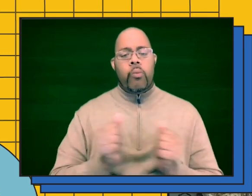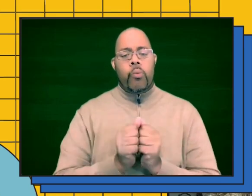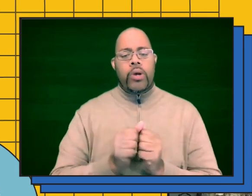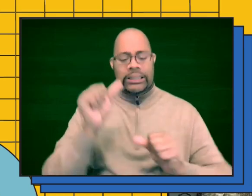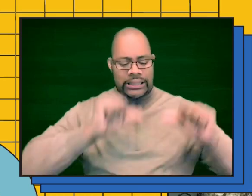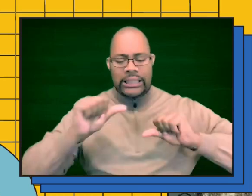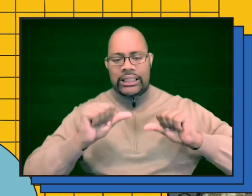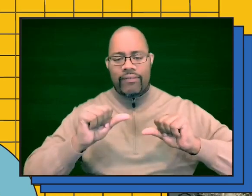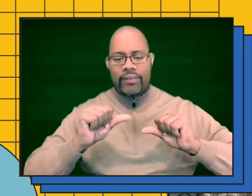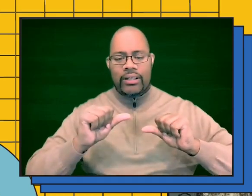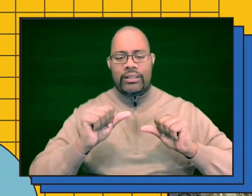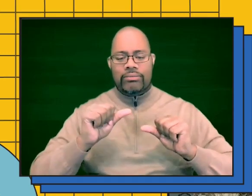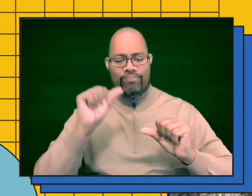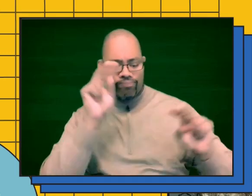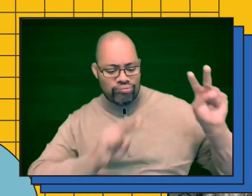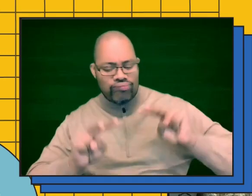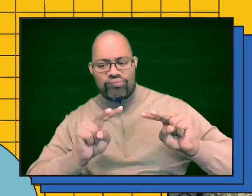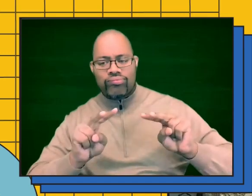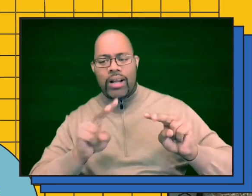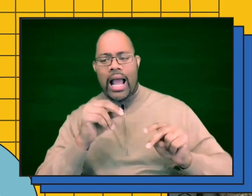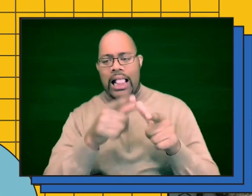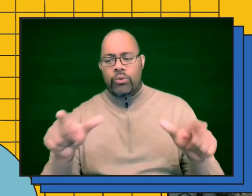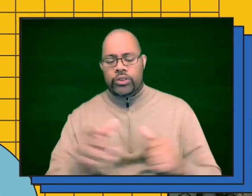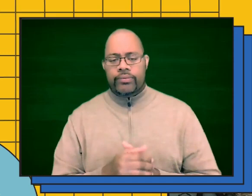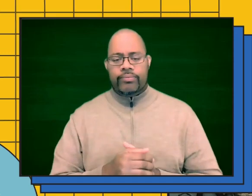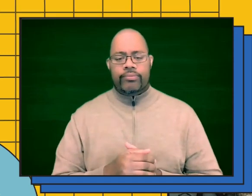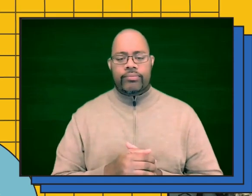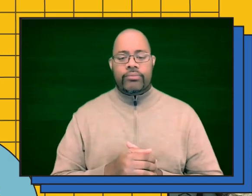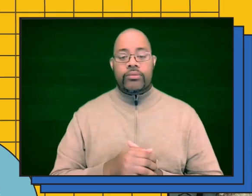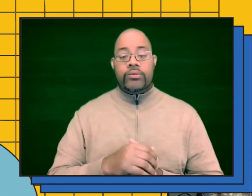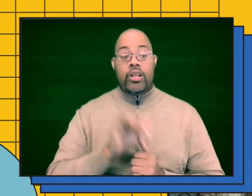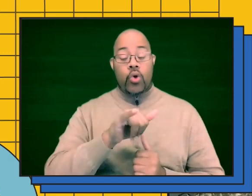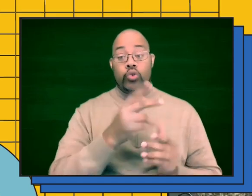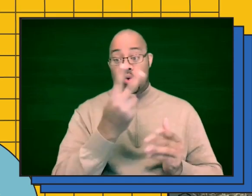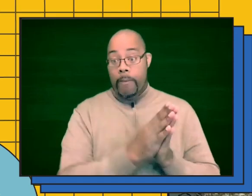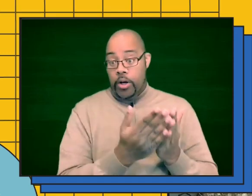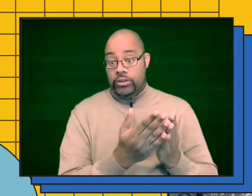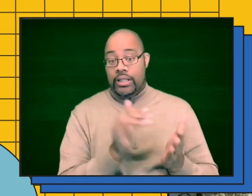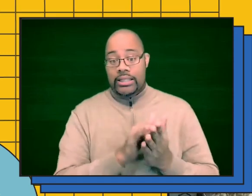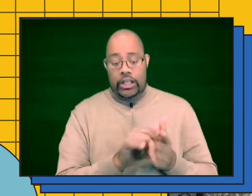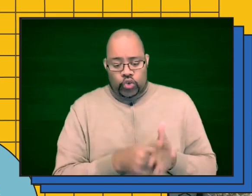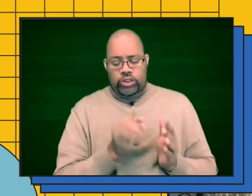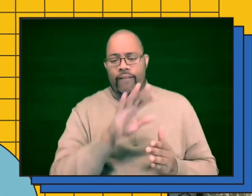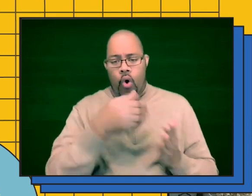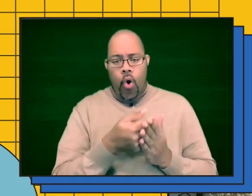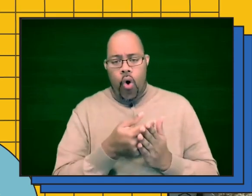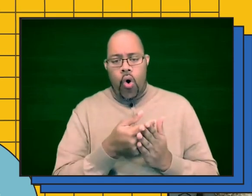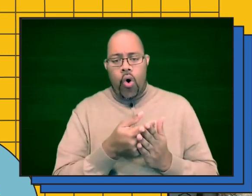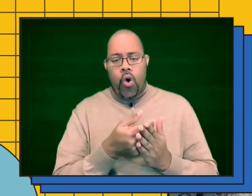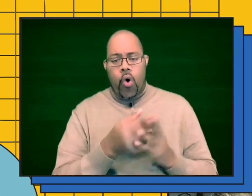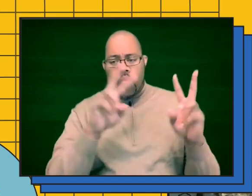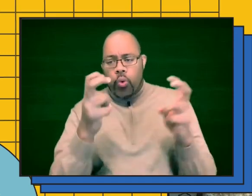relationship to scientific objectivity and language. The Audubon and Smithsonian guidebooks are the sources of